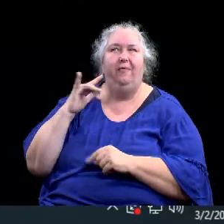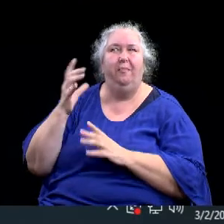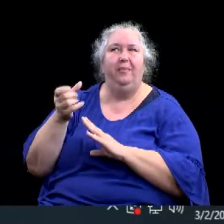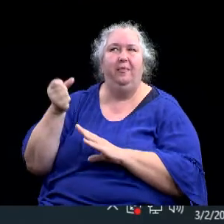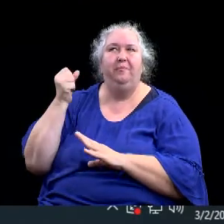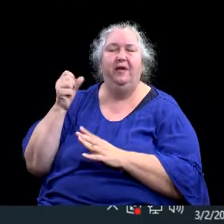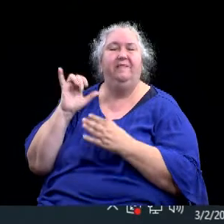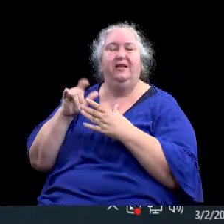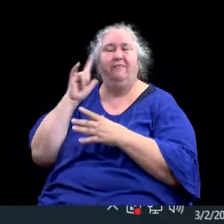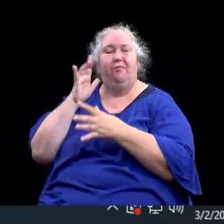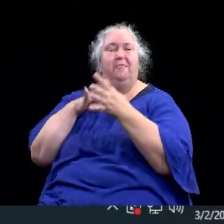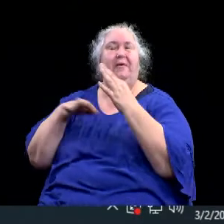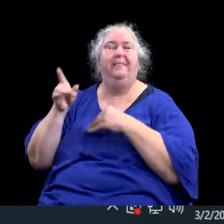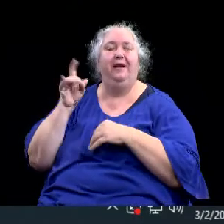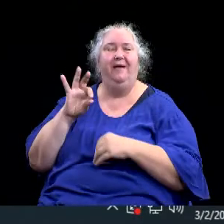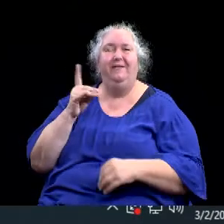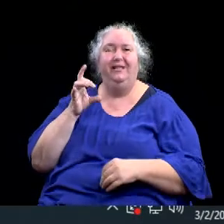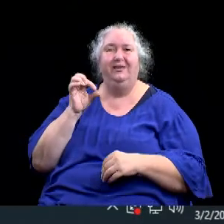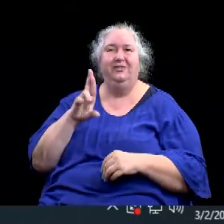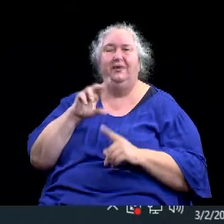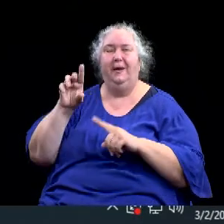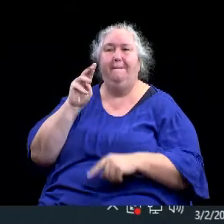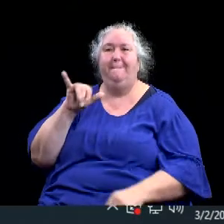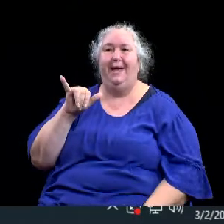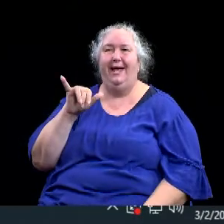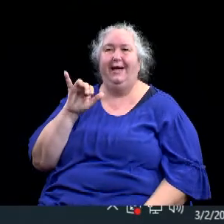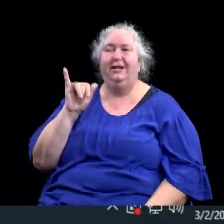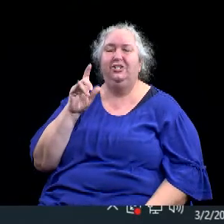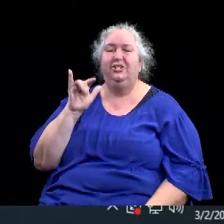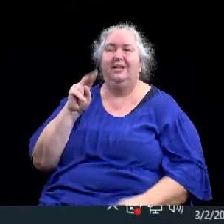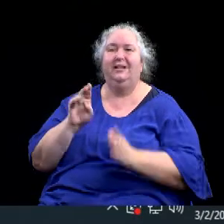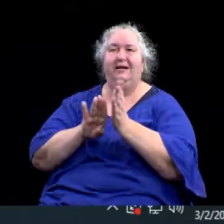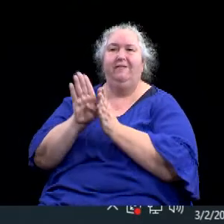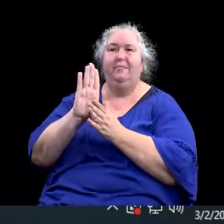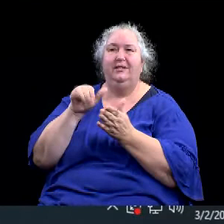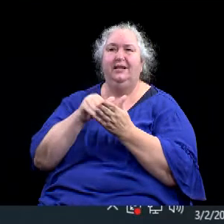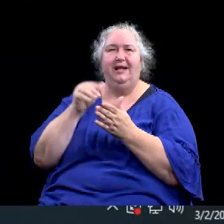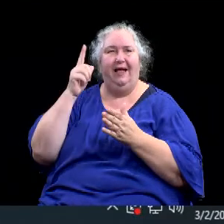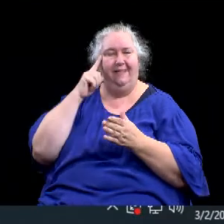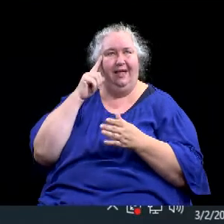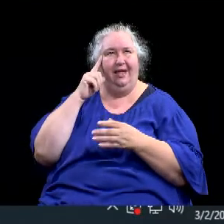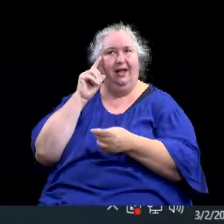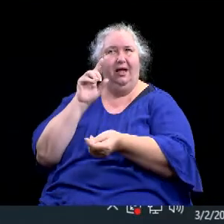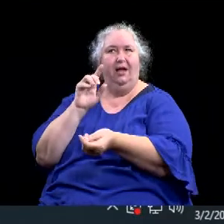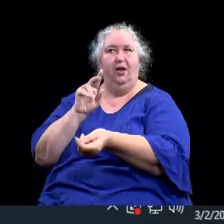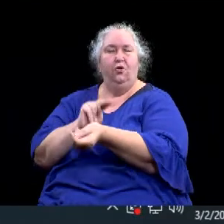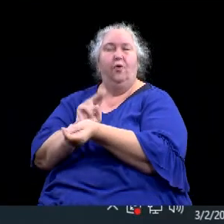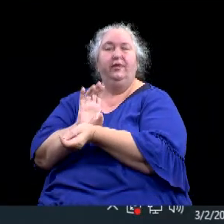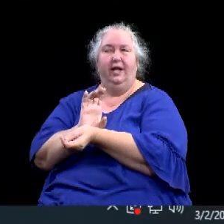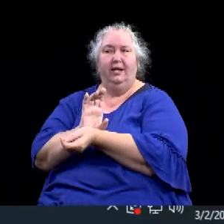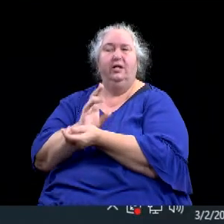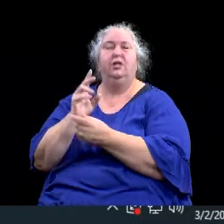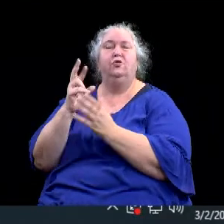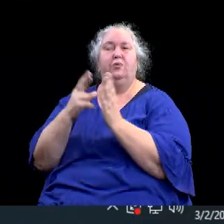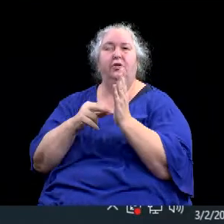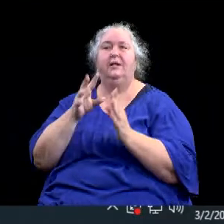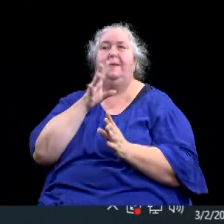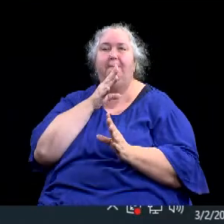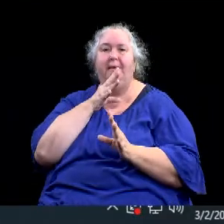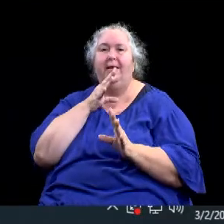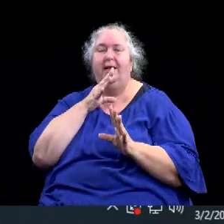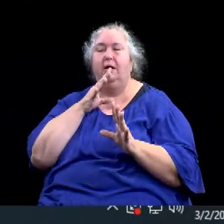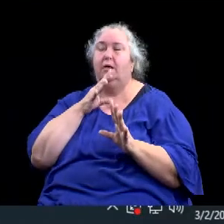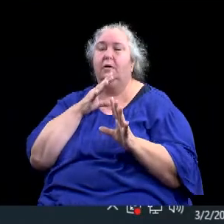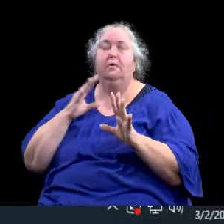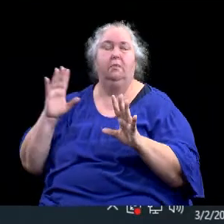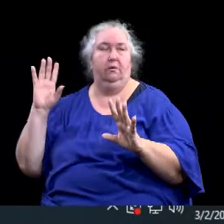Development Center. And I believe Dr. Northcutt is registered to speak on this item. Is Dr. Yes. Northcutt on the line? He actually is not on the line.